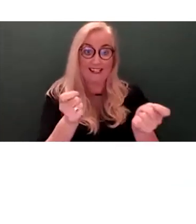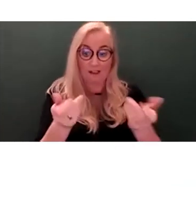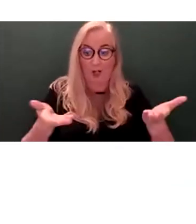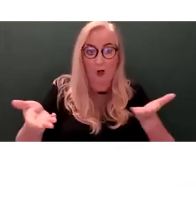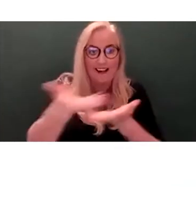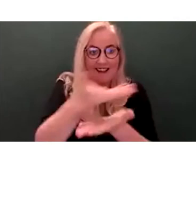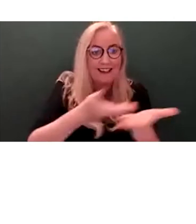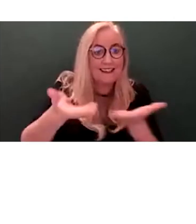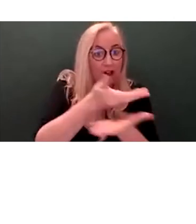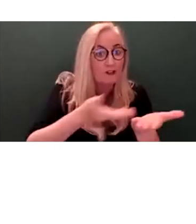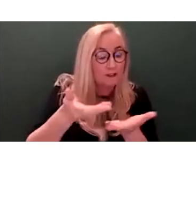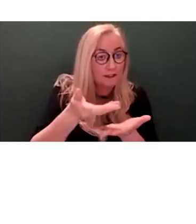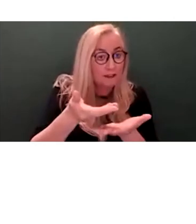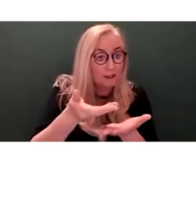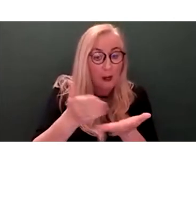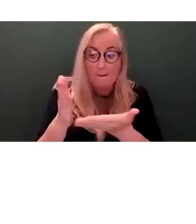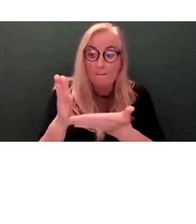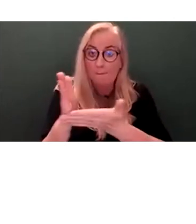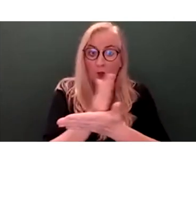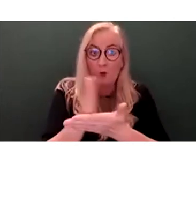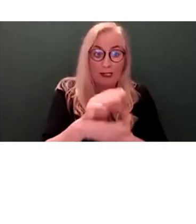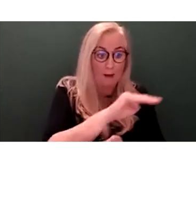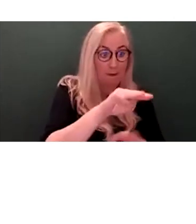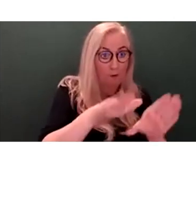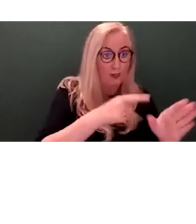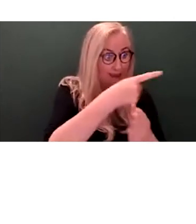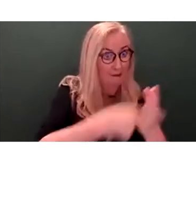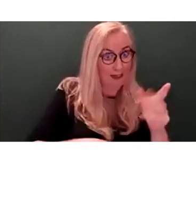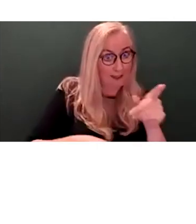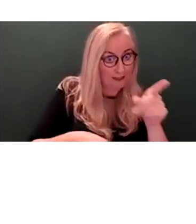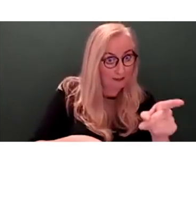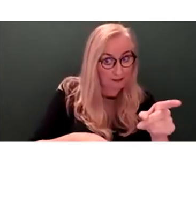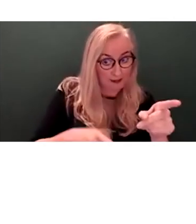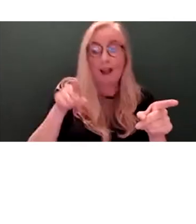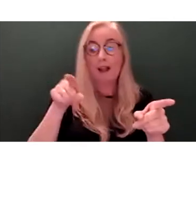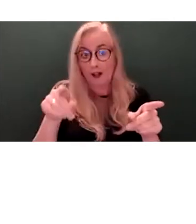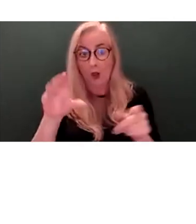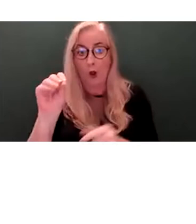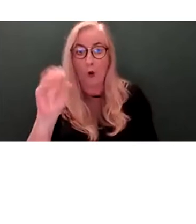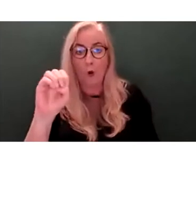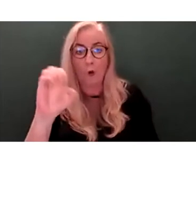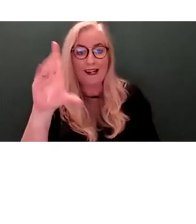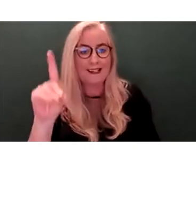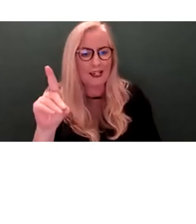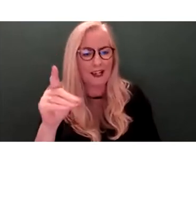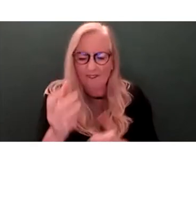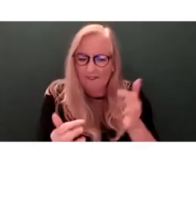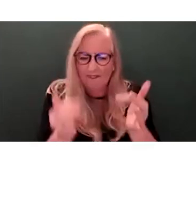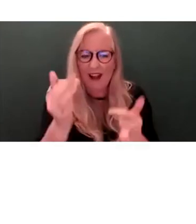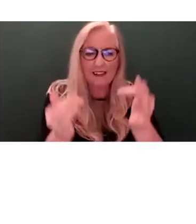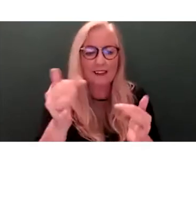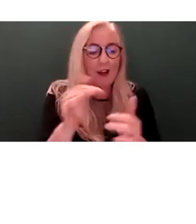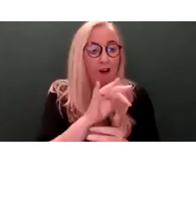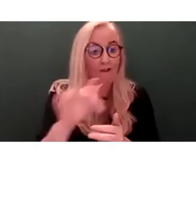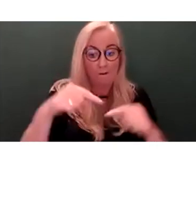consultation exercise between persons with disabilities and the OECD on the findings that emerged from